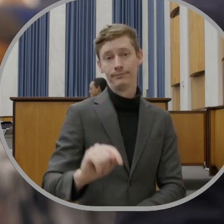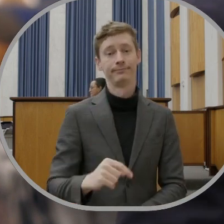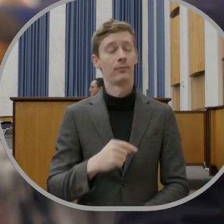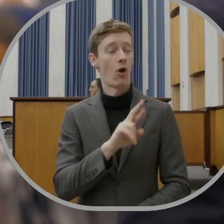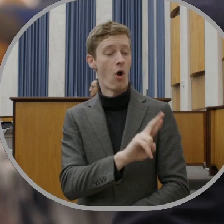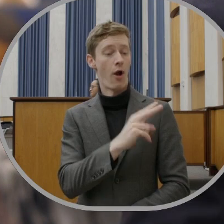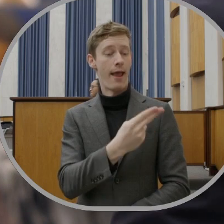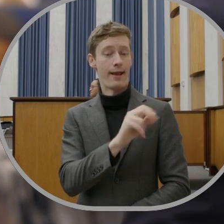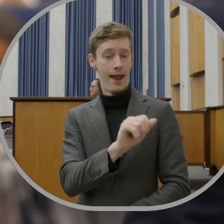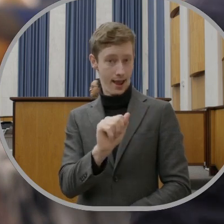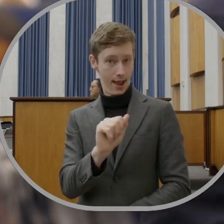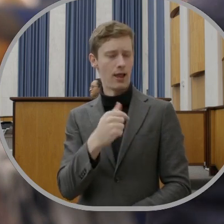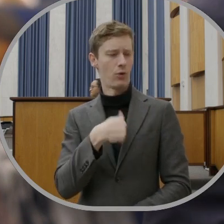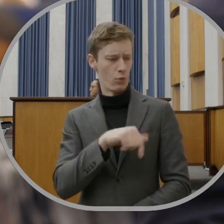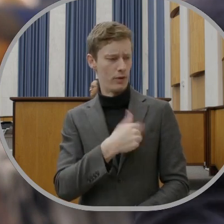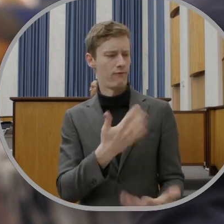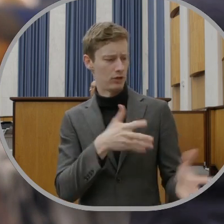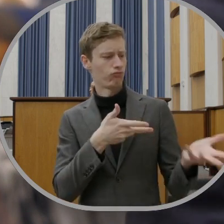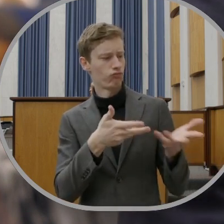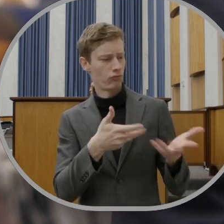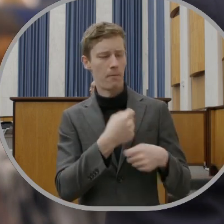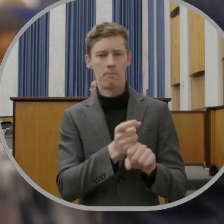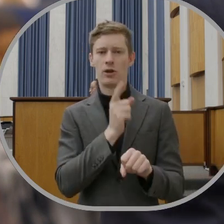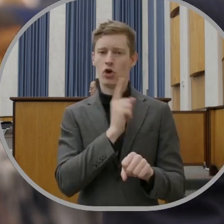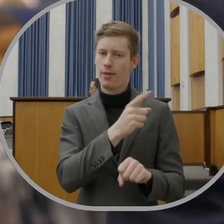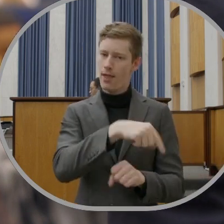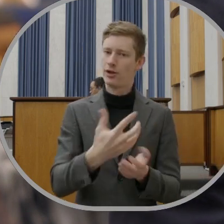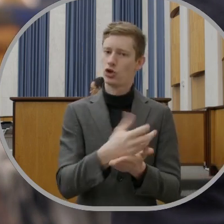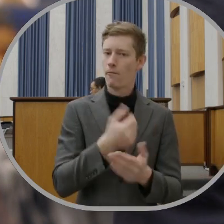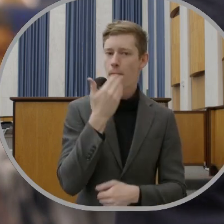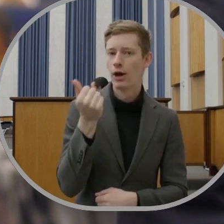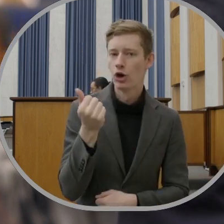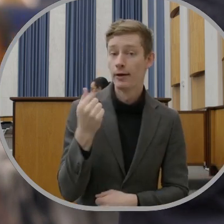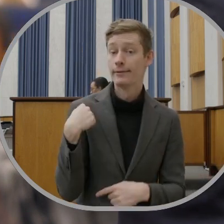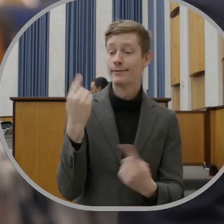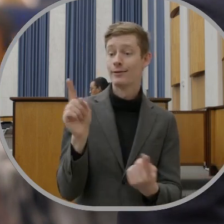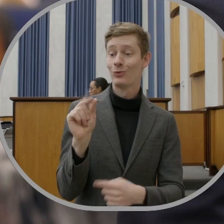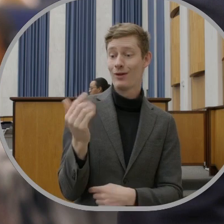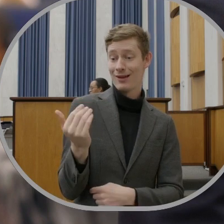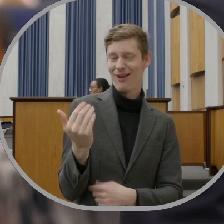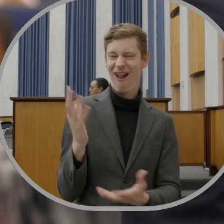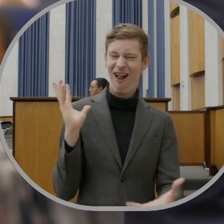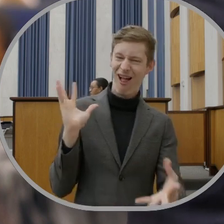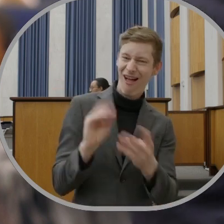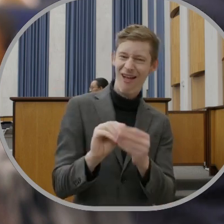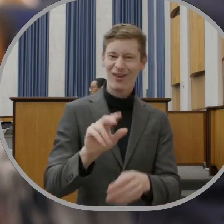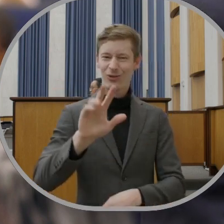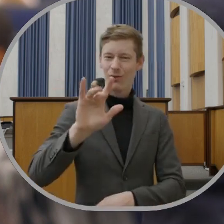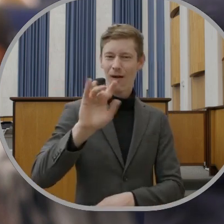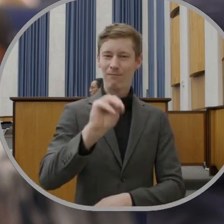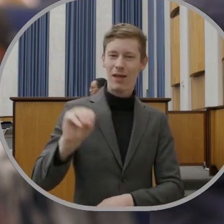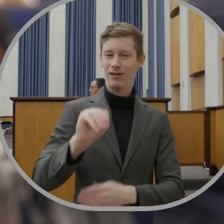our residents deserve better housing conditions. And since 2017, we've invested over $25